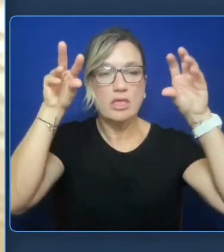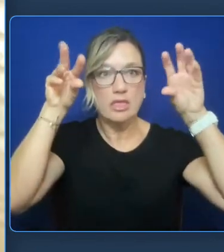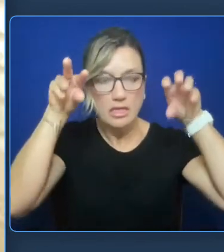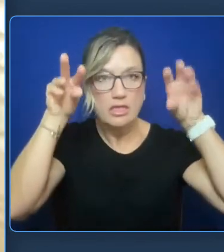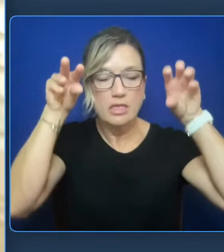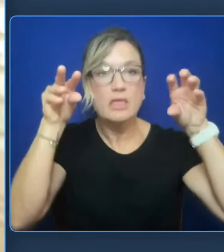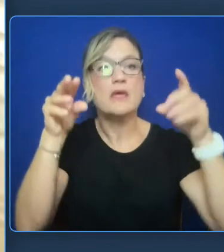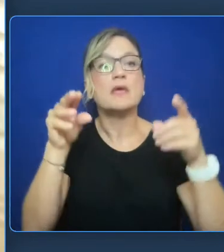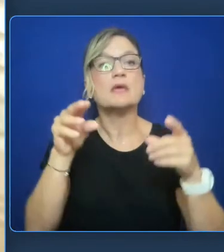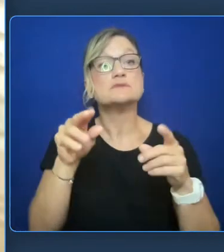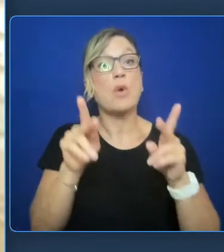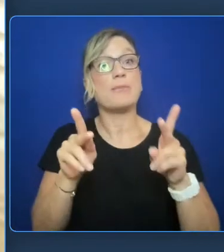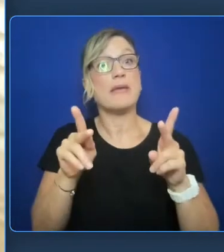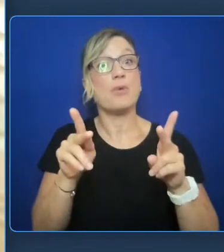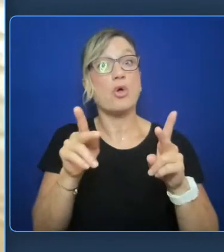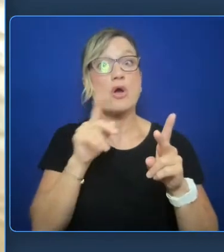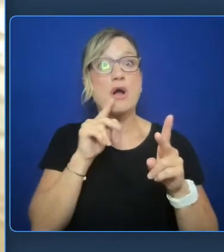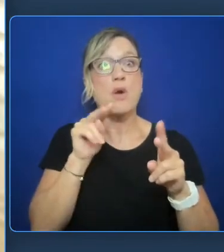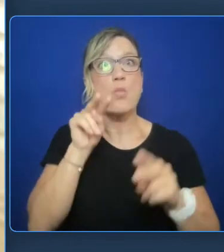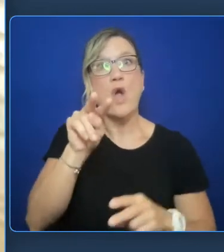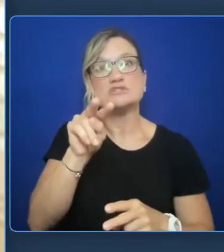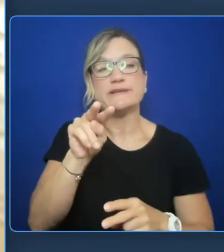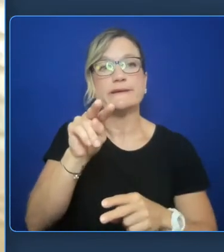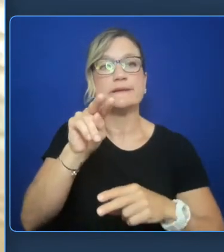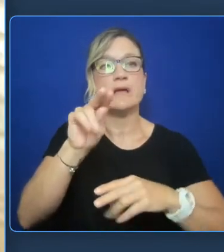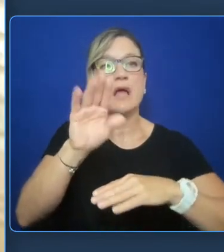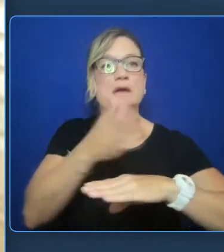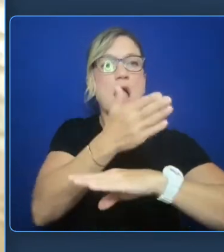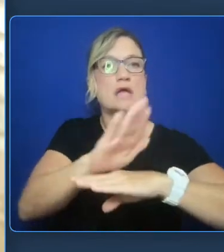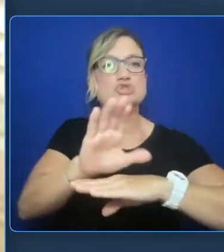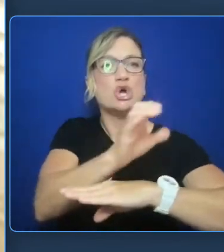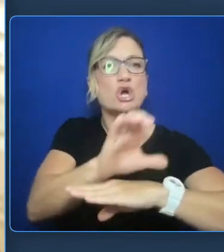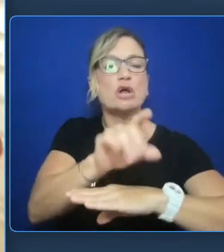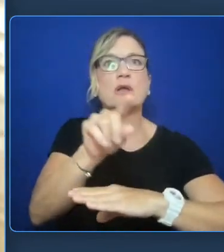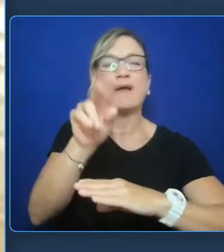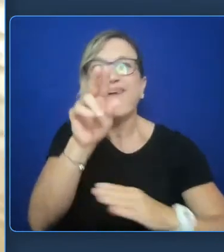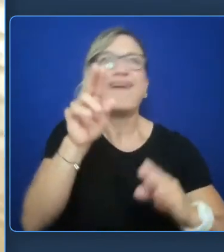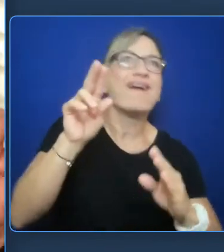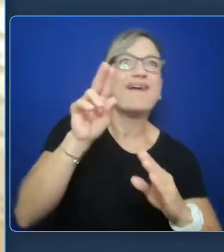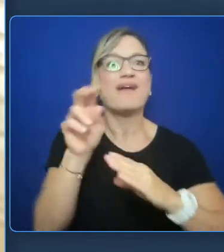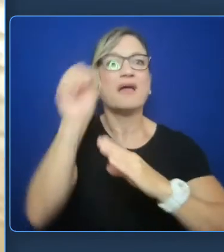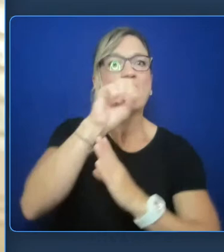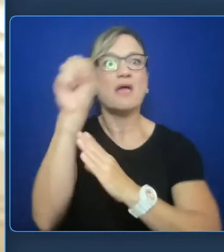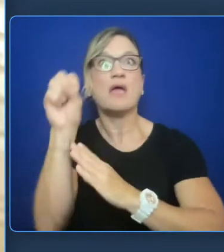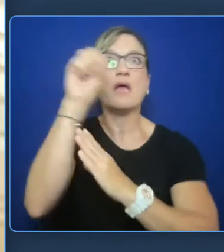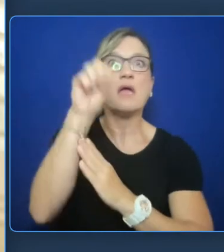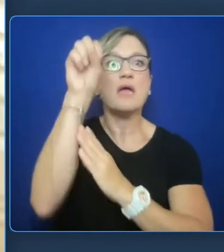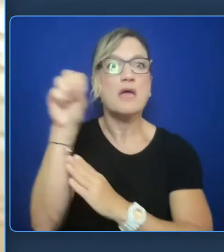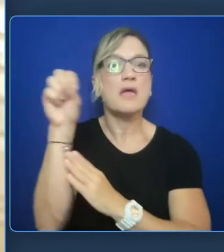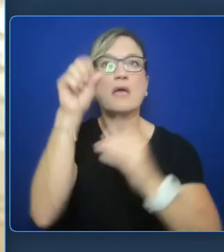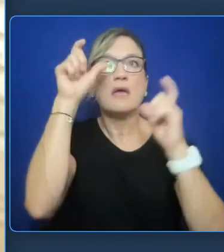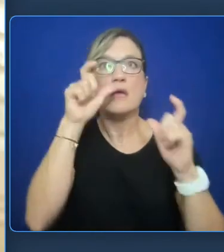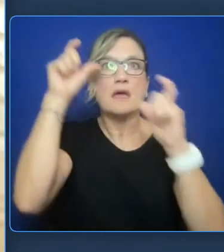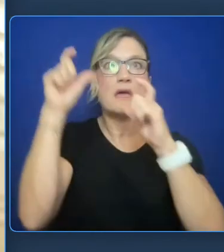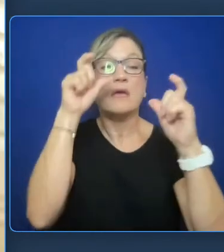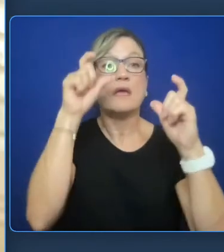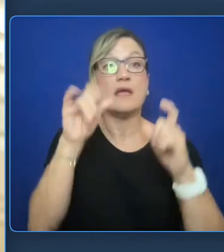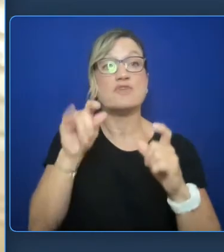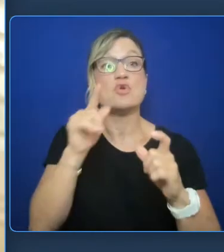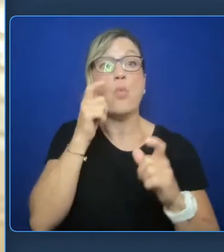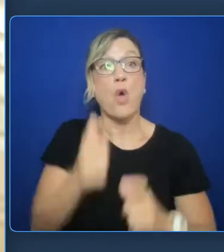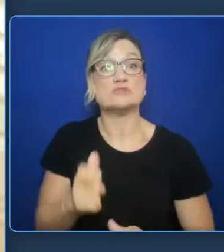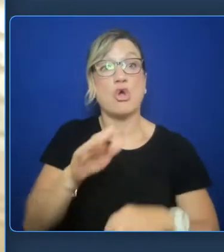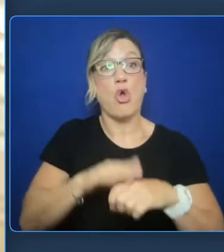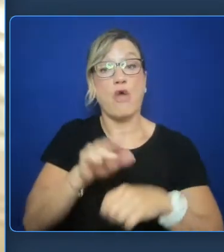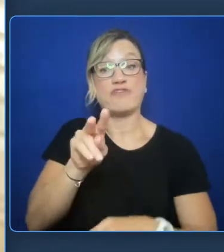people are watching a concert or something like that, they're bouncing around and they're going like this, and they're, and if you watch that on VR, it'll make